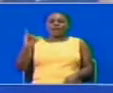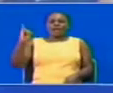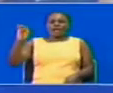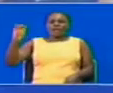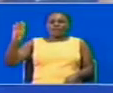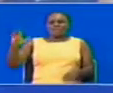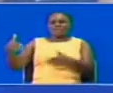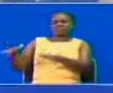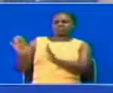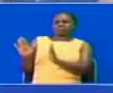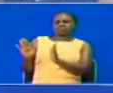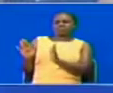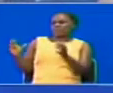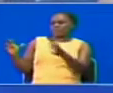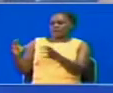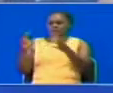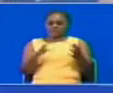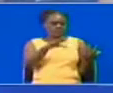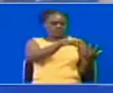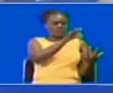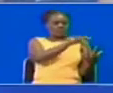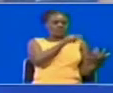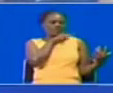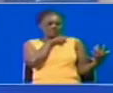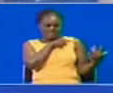kept off party primaries because it's